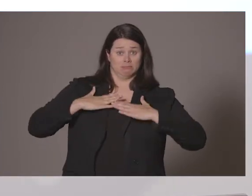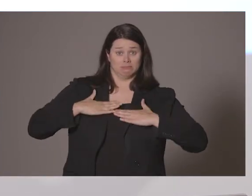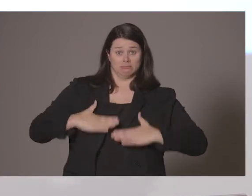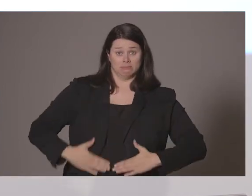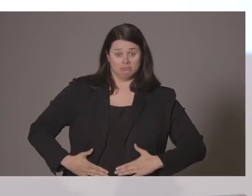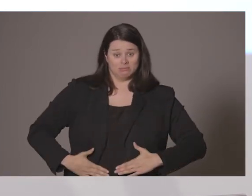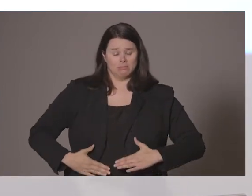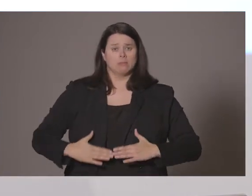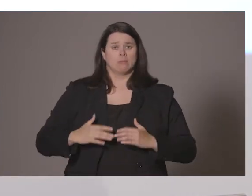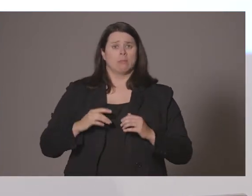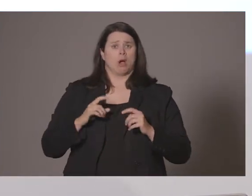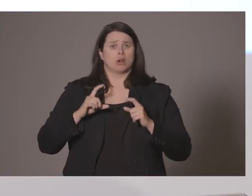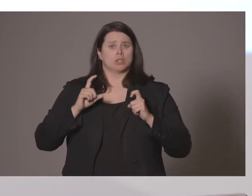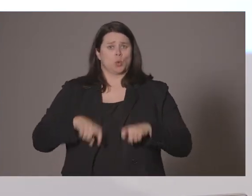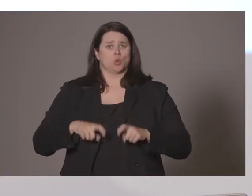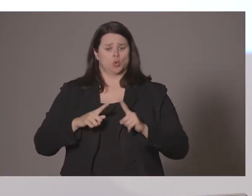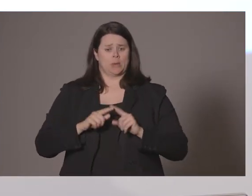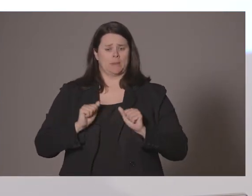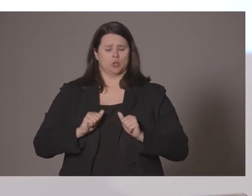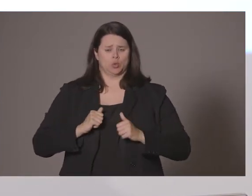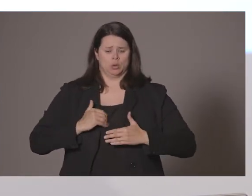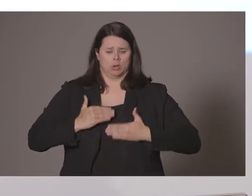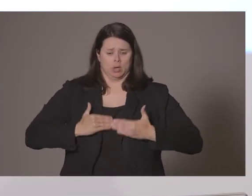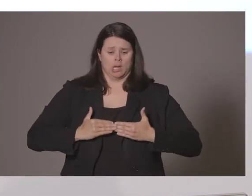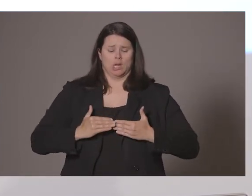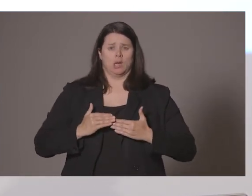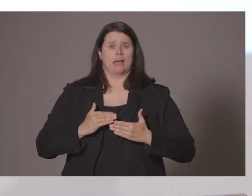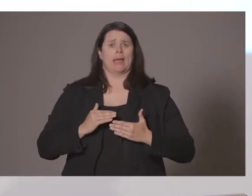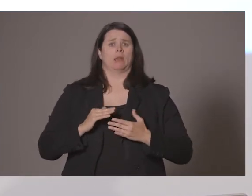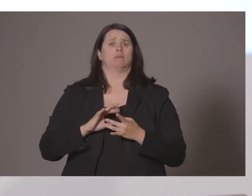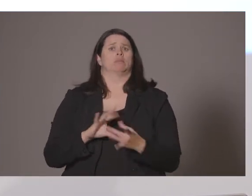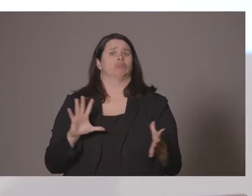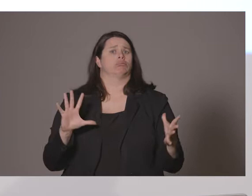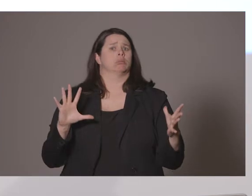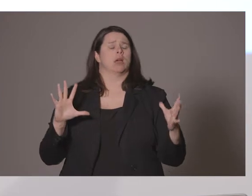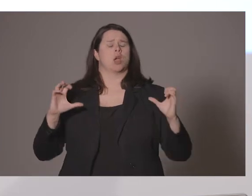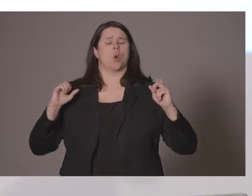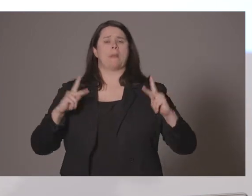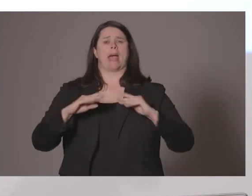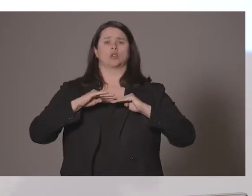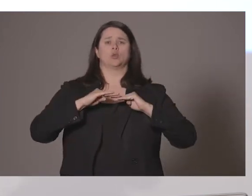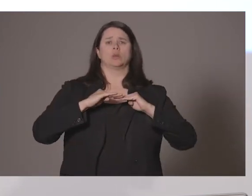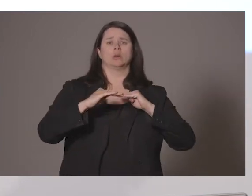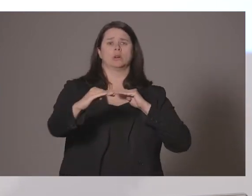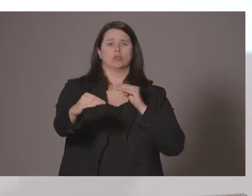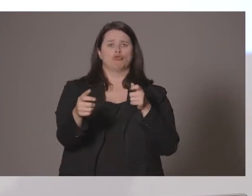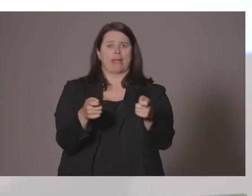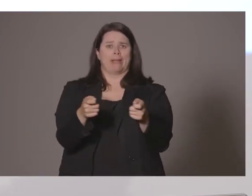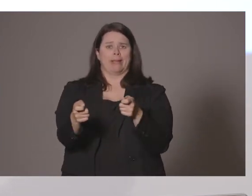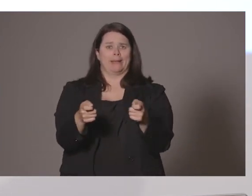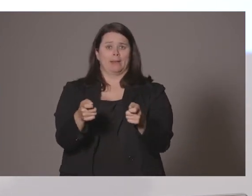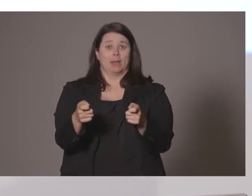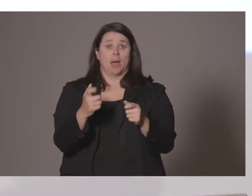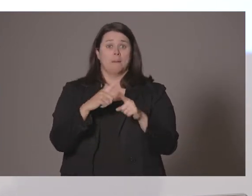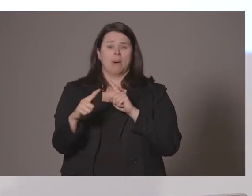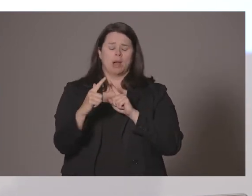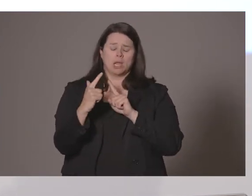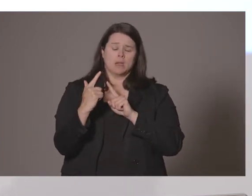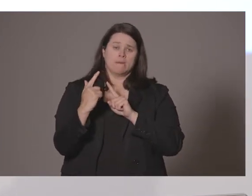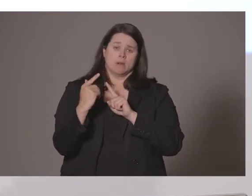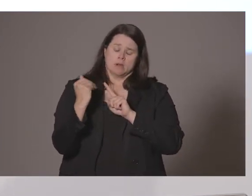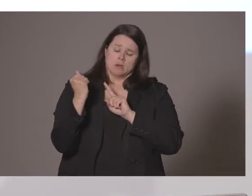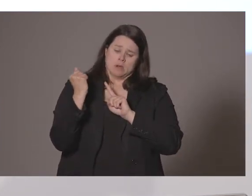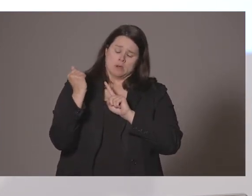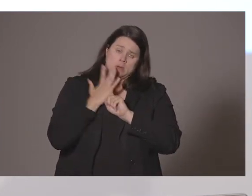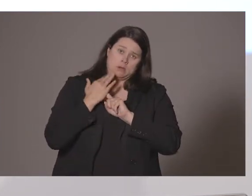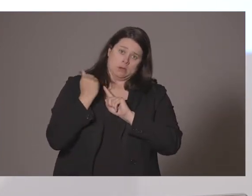to be metabolized and discharged and to be able to return us back to a homeostasis. But if we're constantly